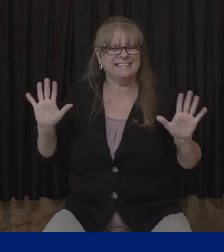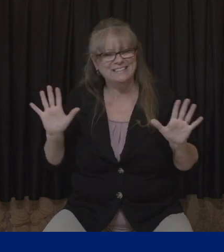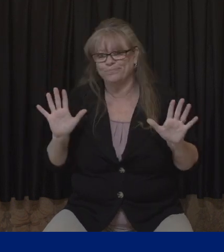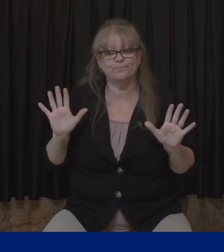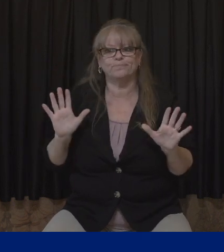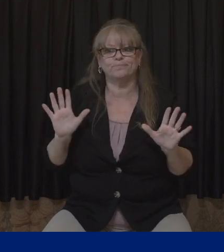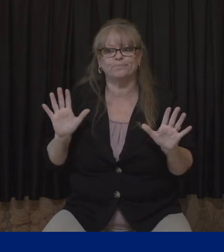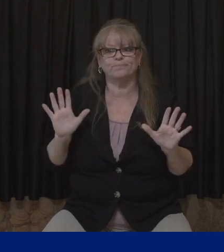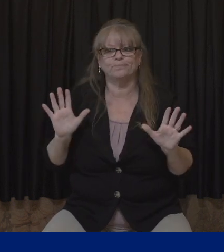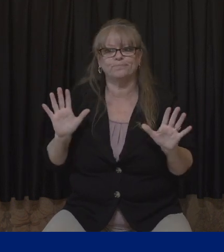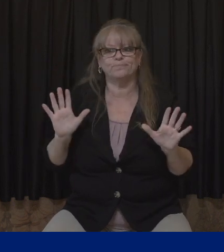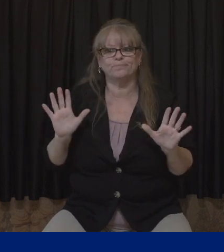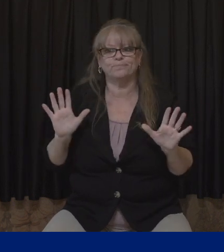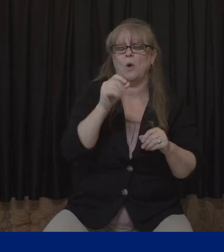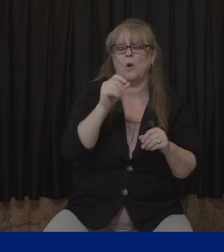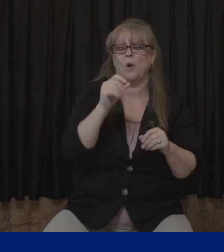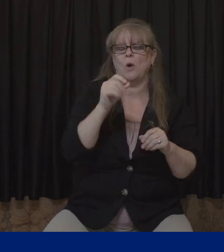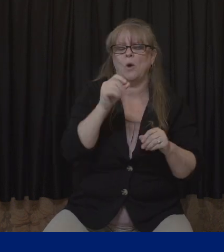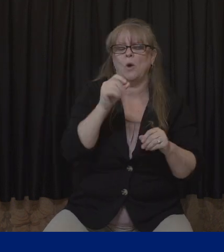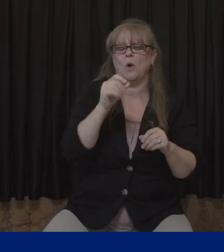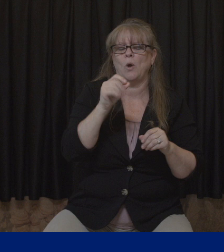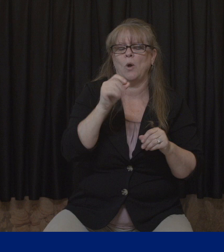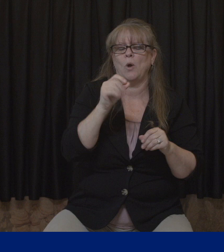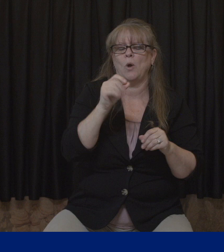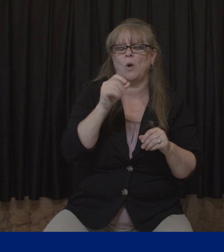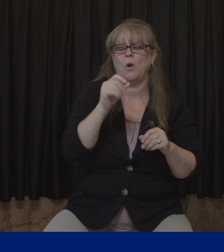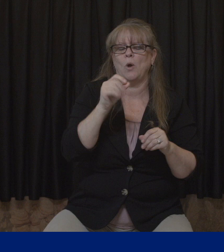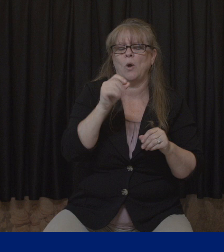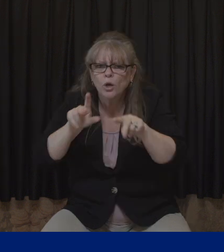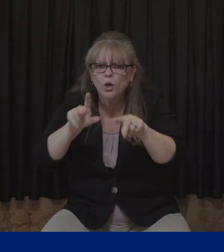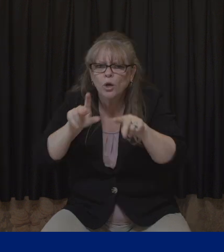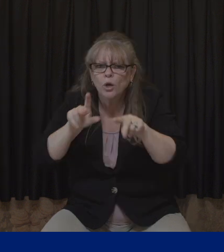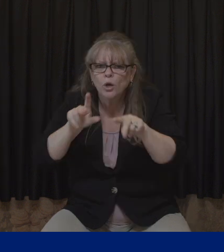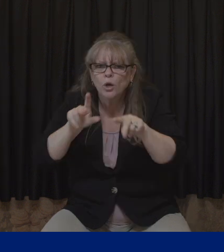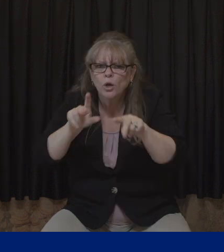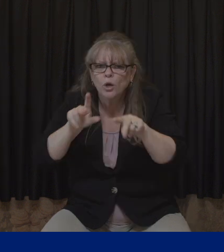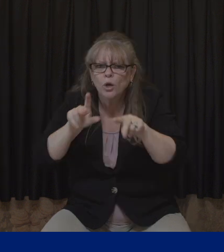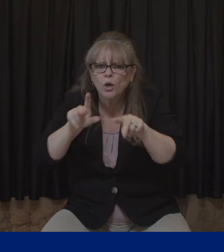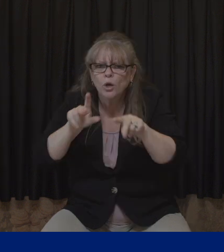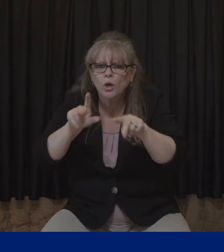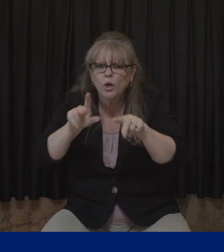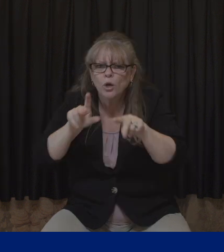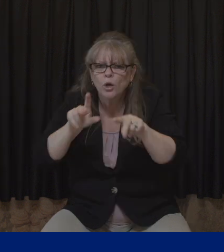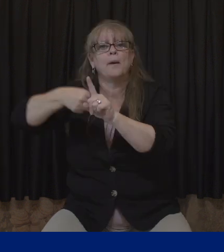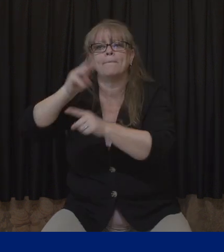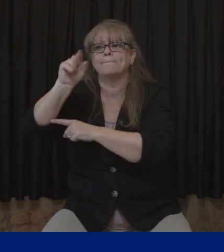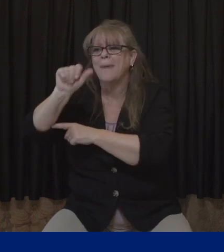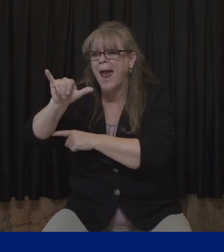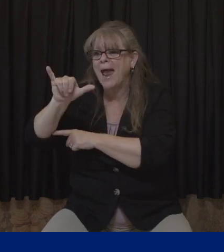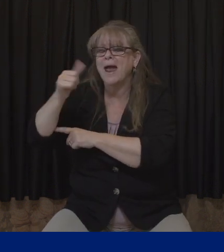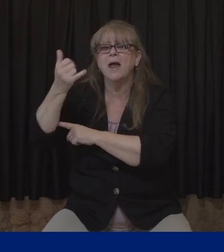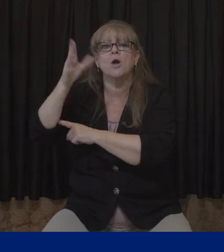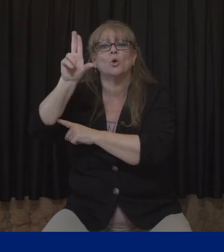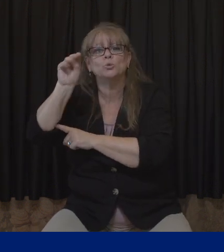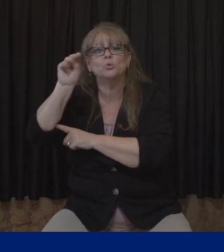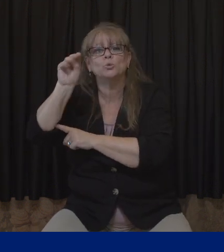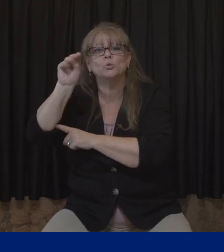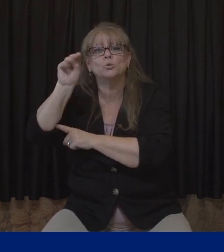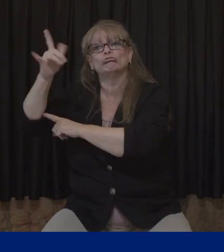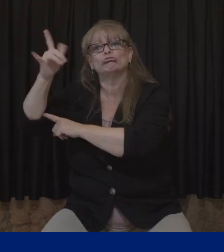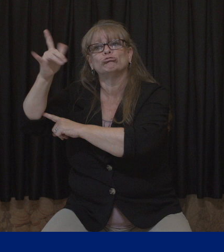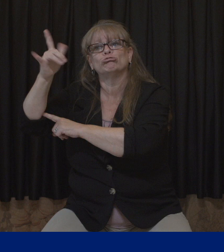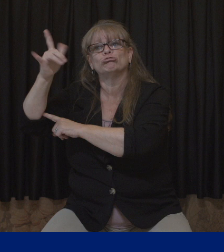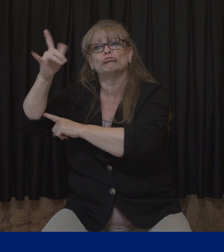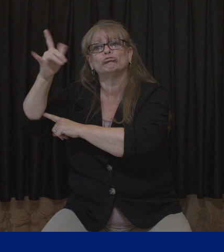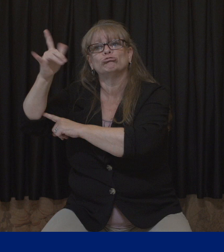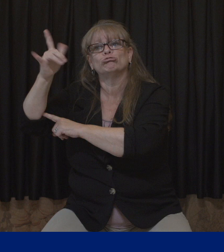over July, which is why we're laser focused on providing a safer, sustainable environment where people can earn a living and still be reasonably safe